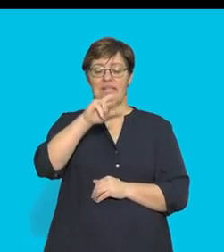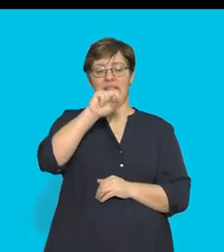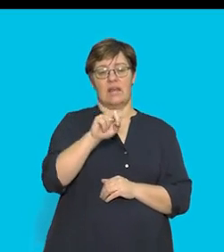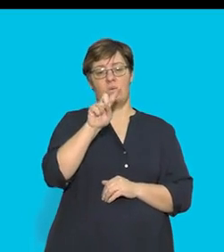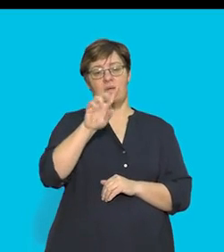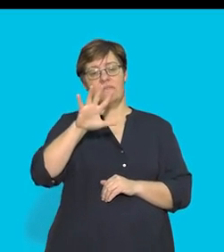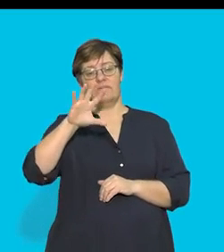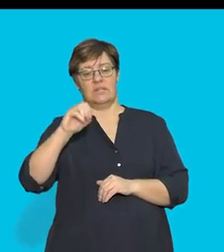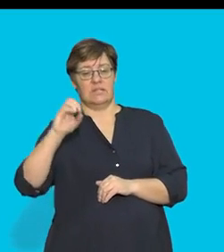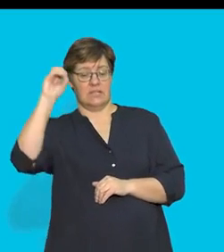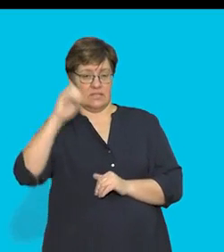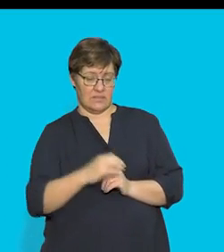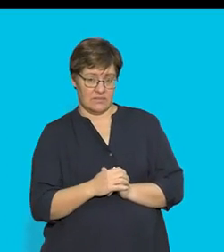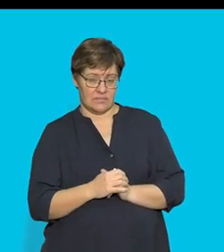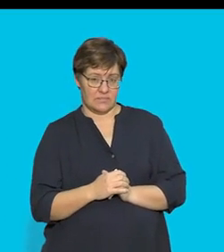sine of 150.